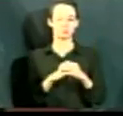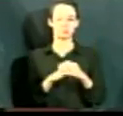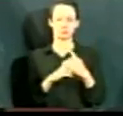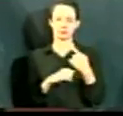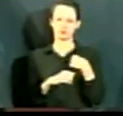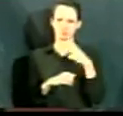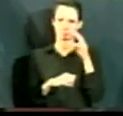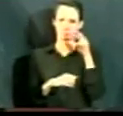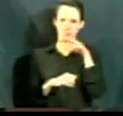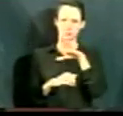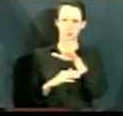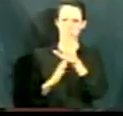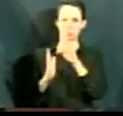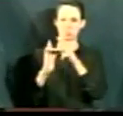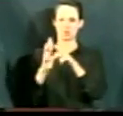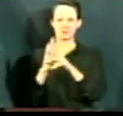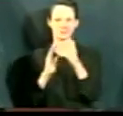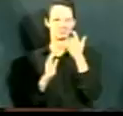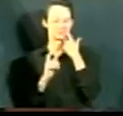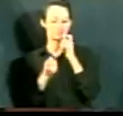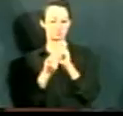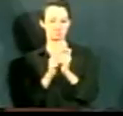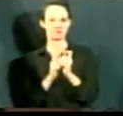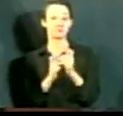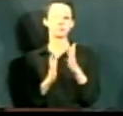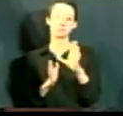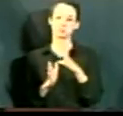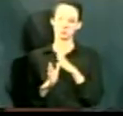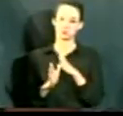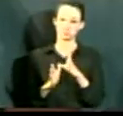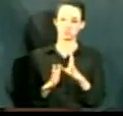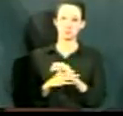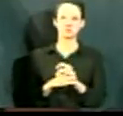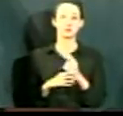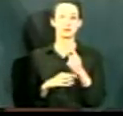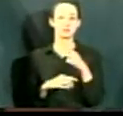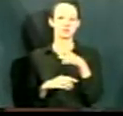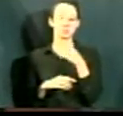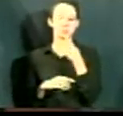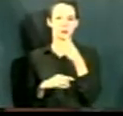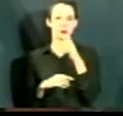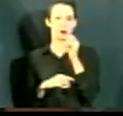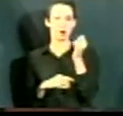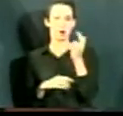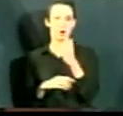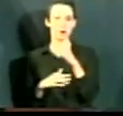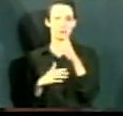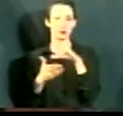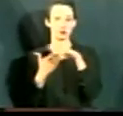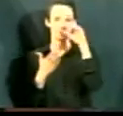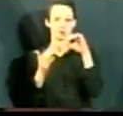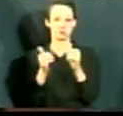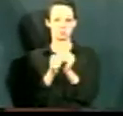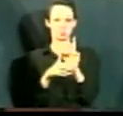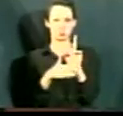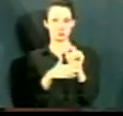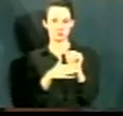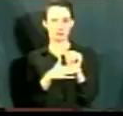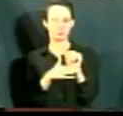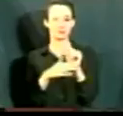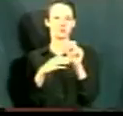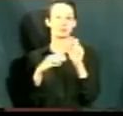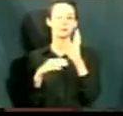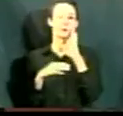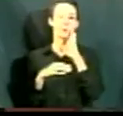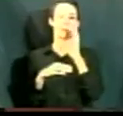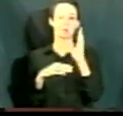look at your policy, which you recently tweaked, which is fine, when you say that all students with disabilities will be